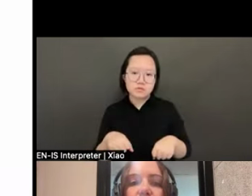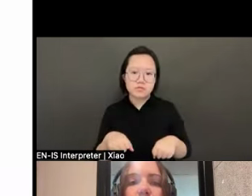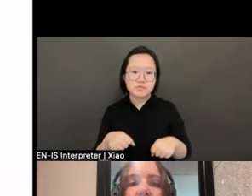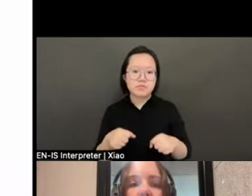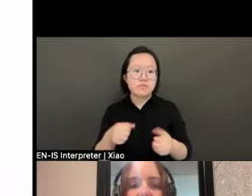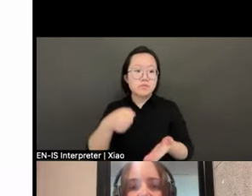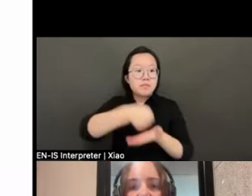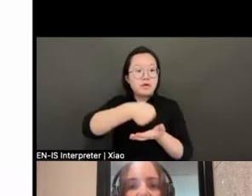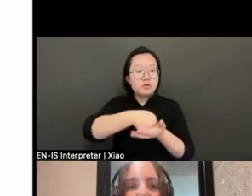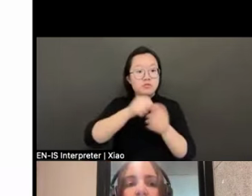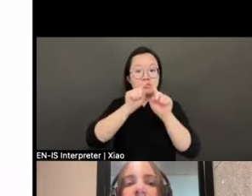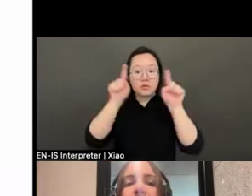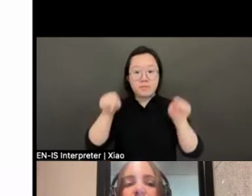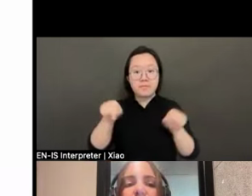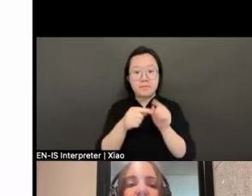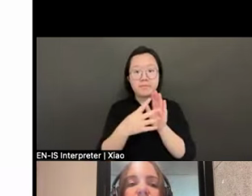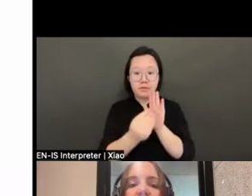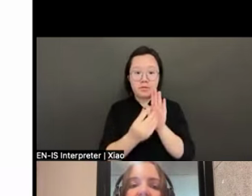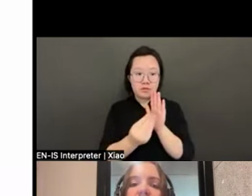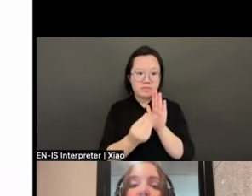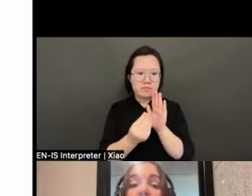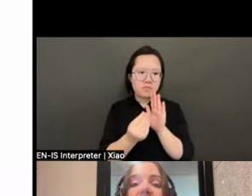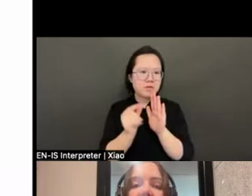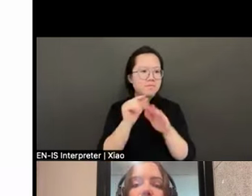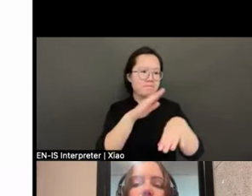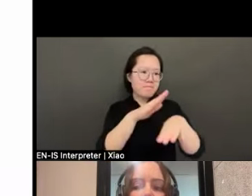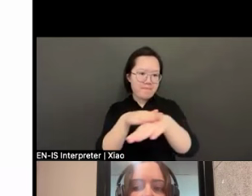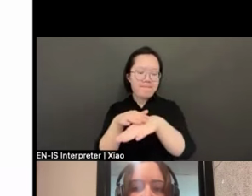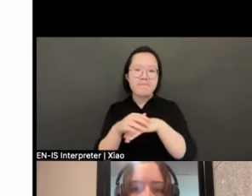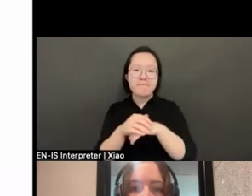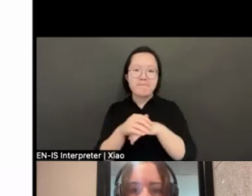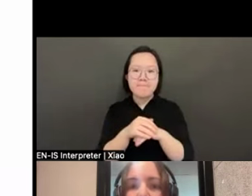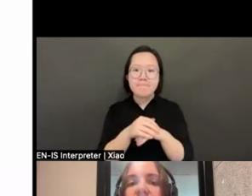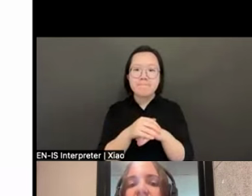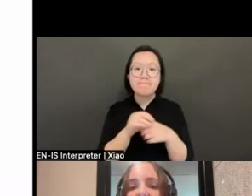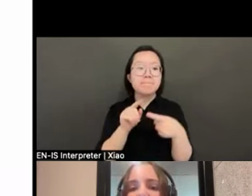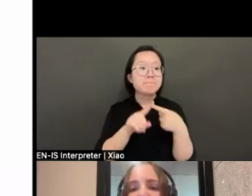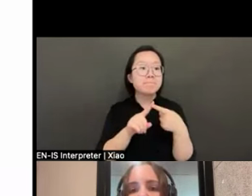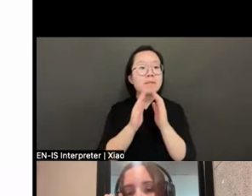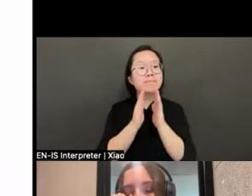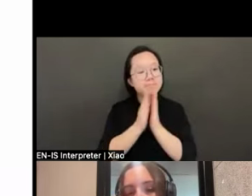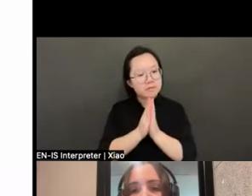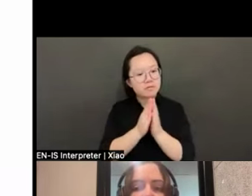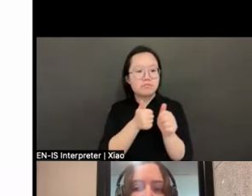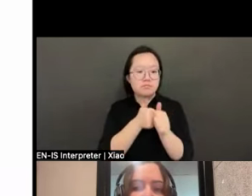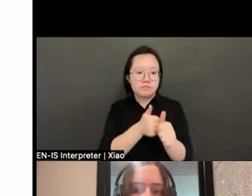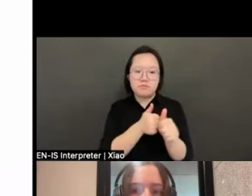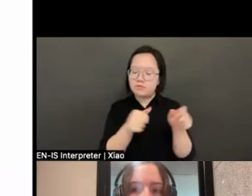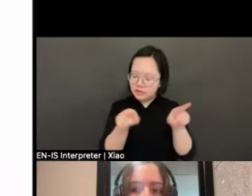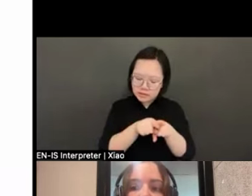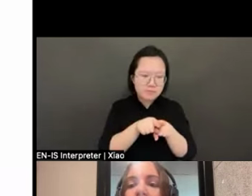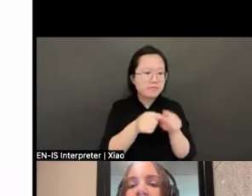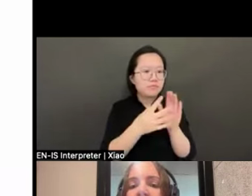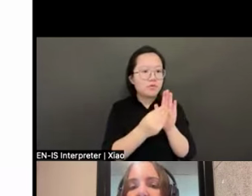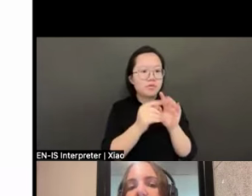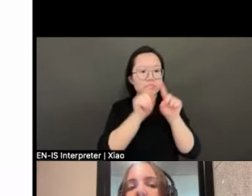there are a few points to pay attention to. The first one is you really have to use the official budget template that you can find on the Cooperation Grants